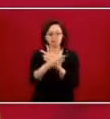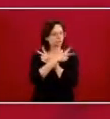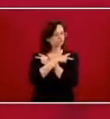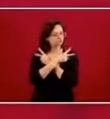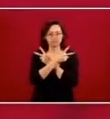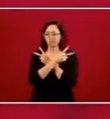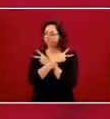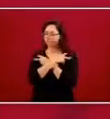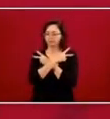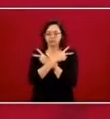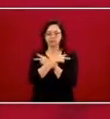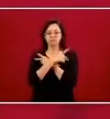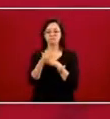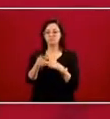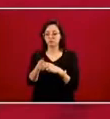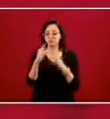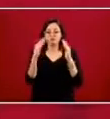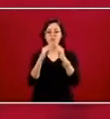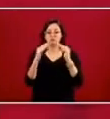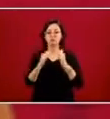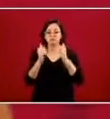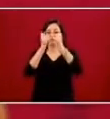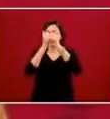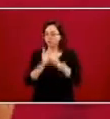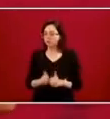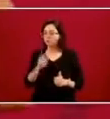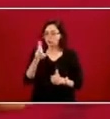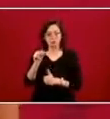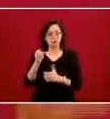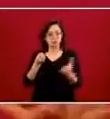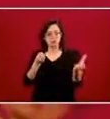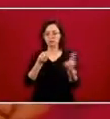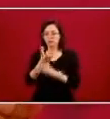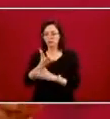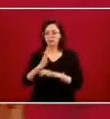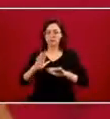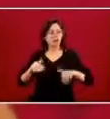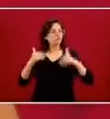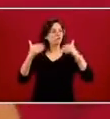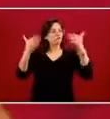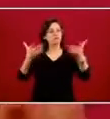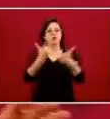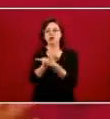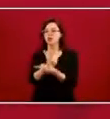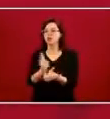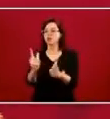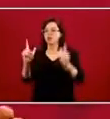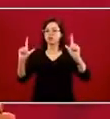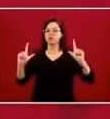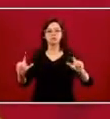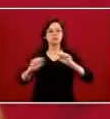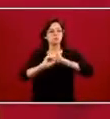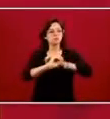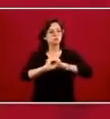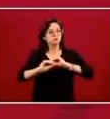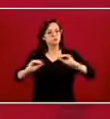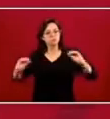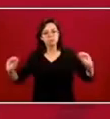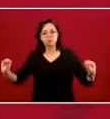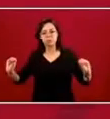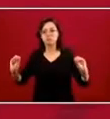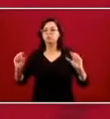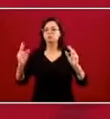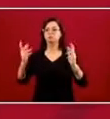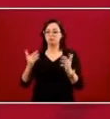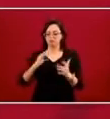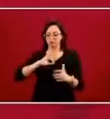March, and it will last until April the 30th. So we are not on holiday. We are not on vacation. Stay home. The goal is that we